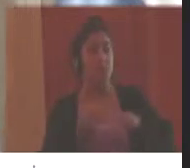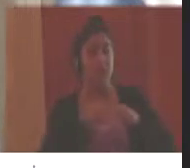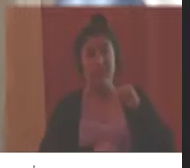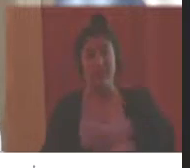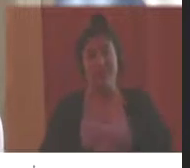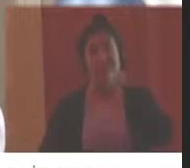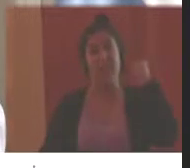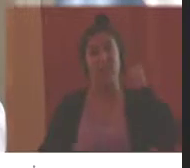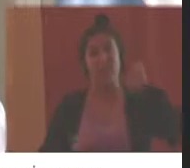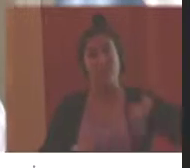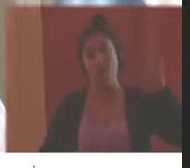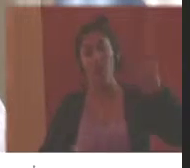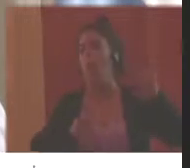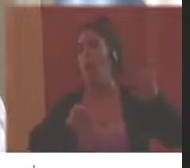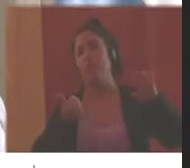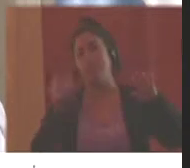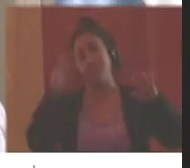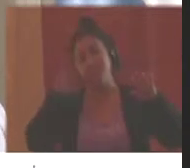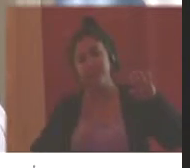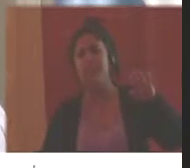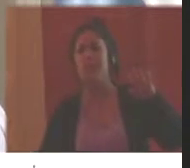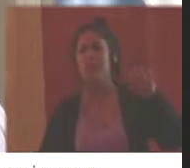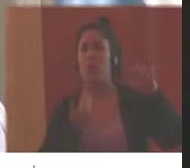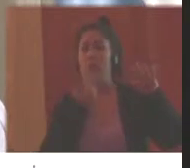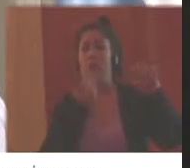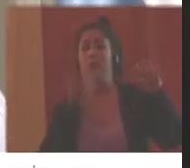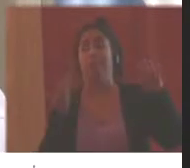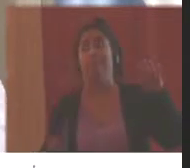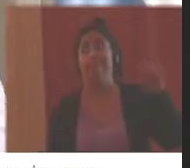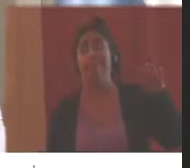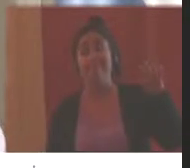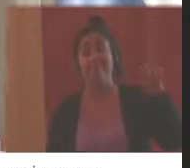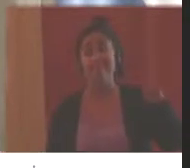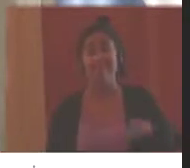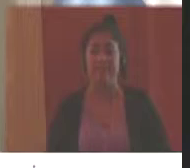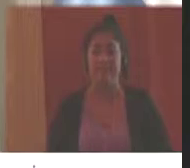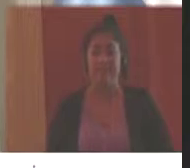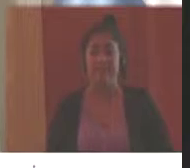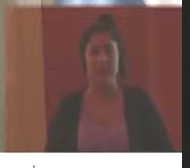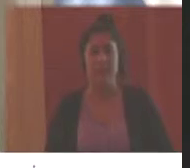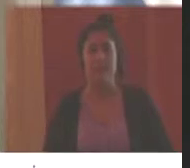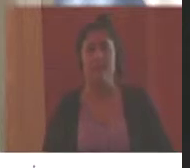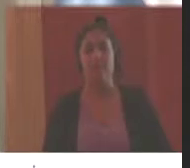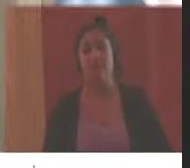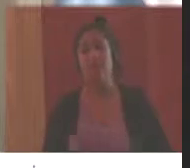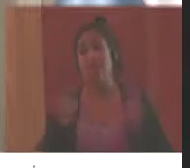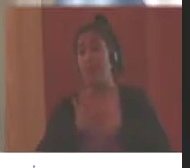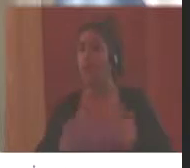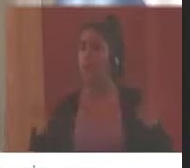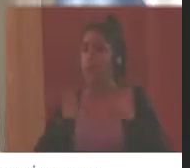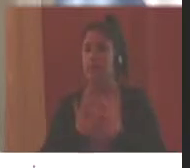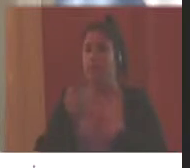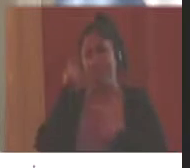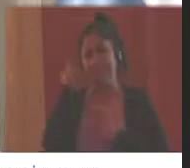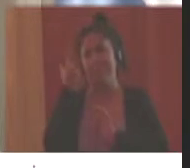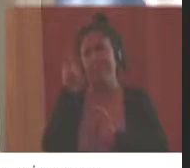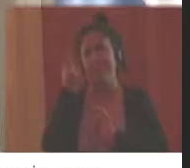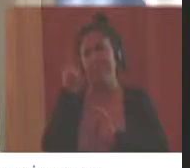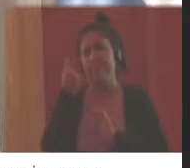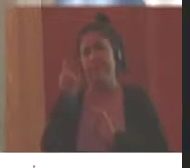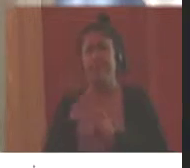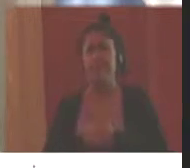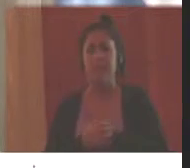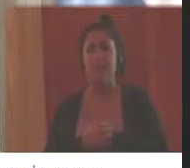than others. But going farther, um, it is necessary to understand